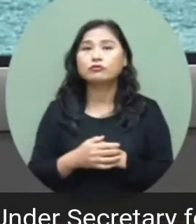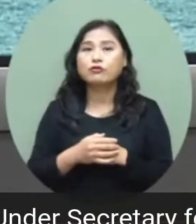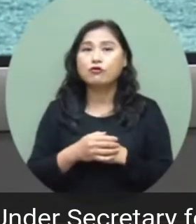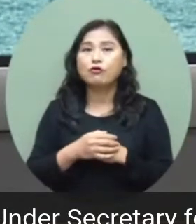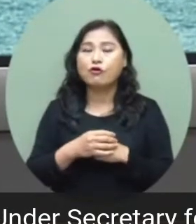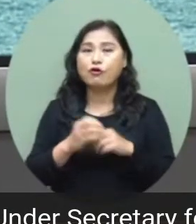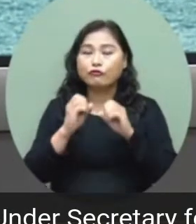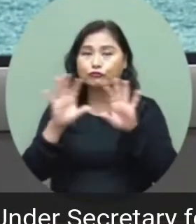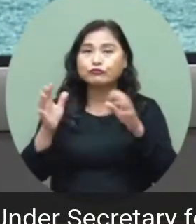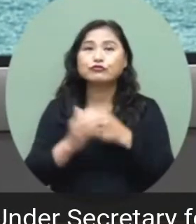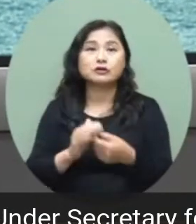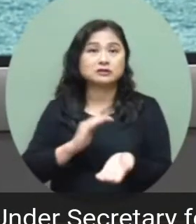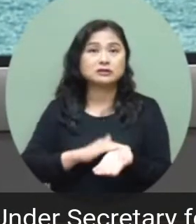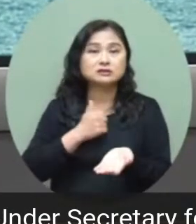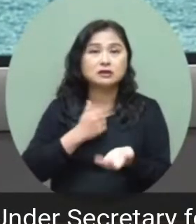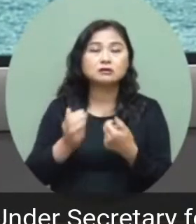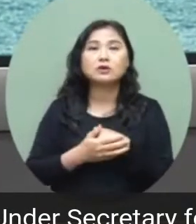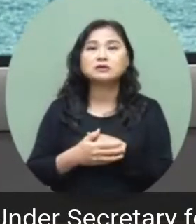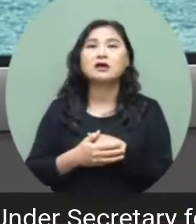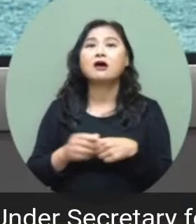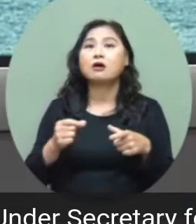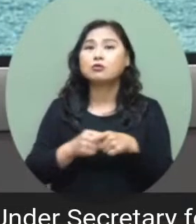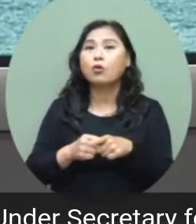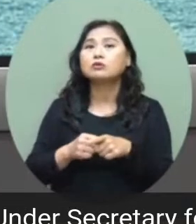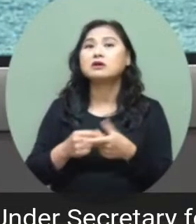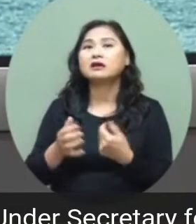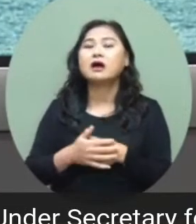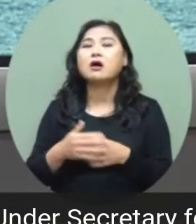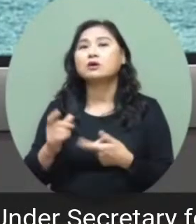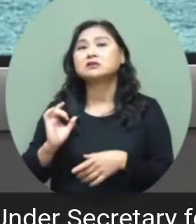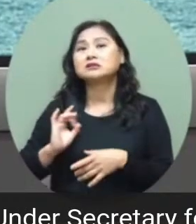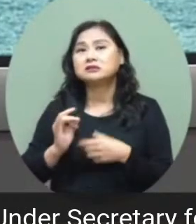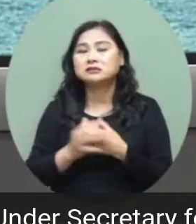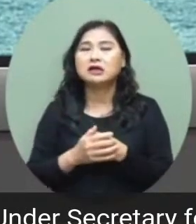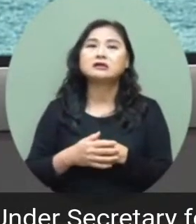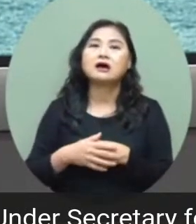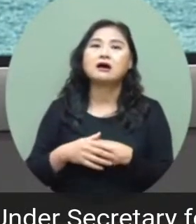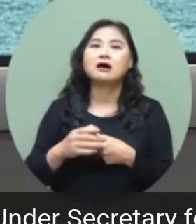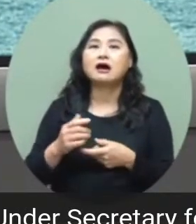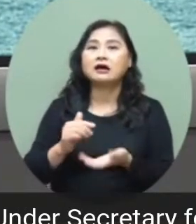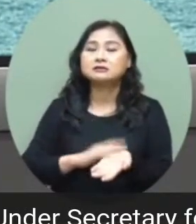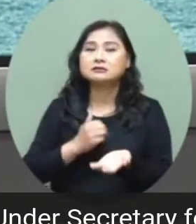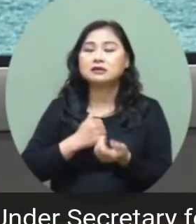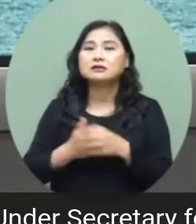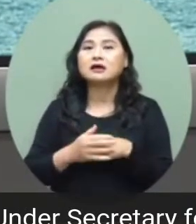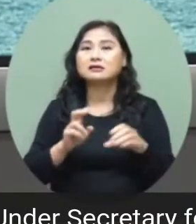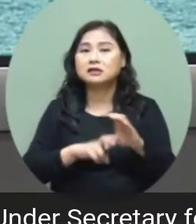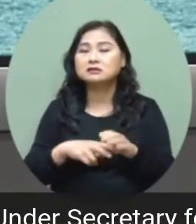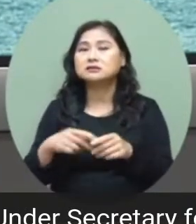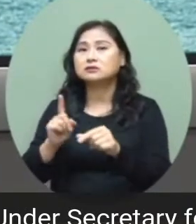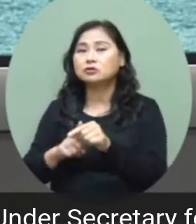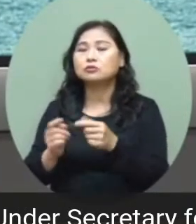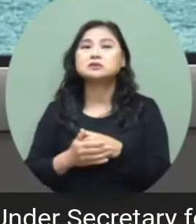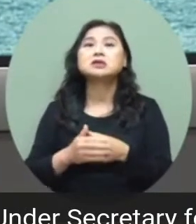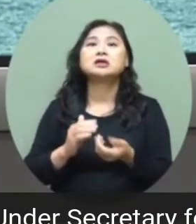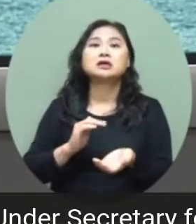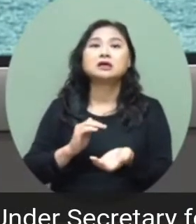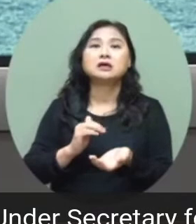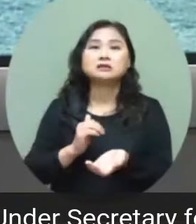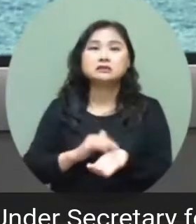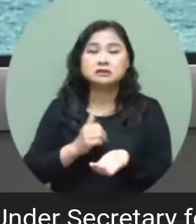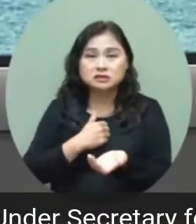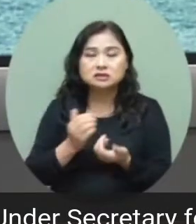members to get vaccinated. We also appeal to doctors, whether they are in the private or public sector, whether they are